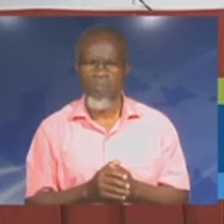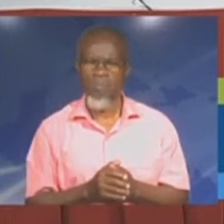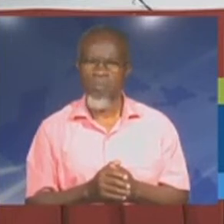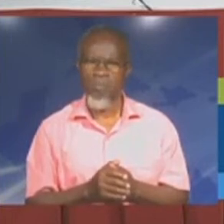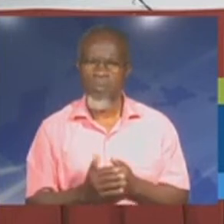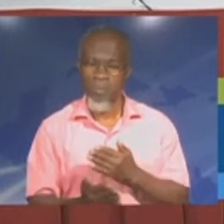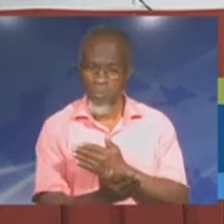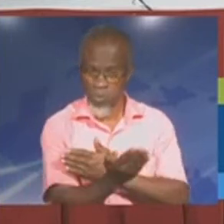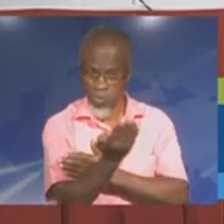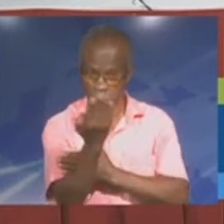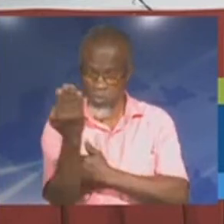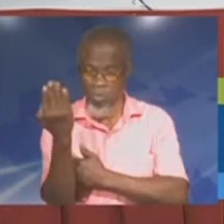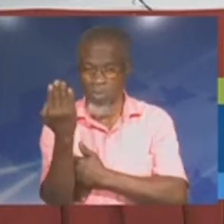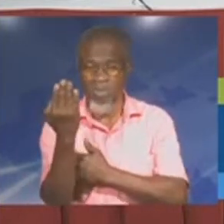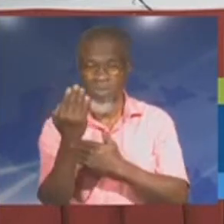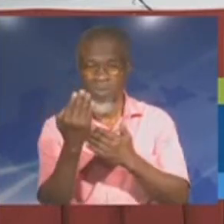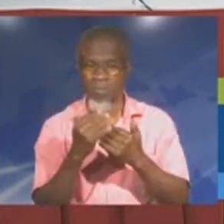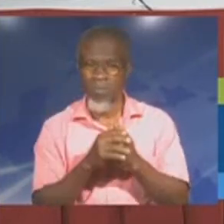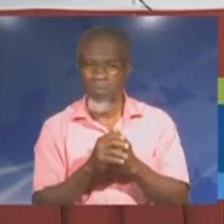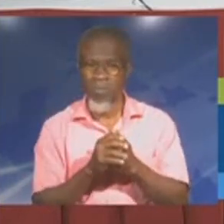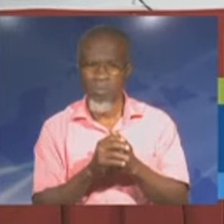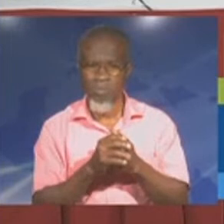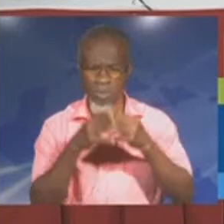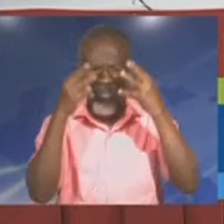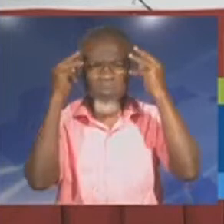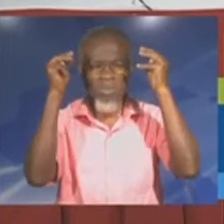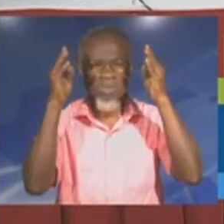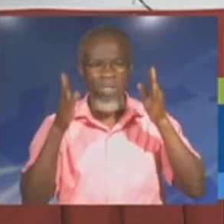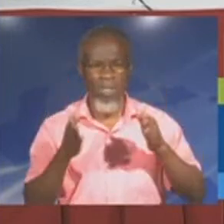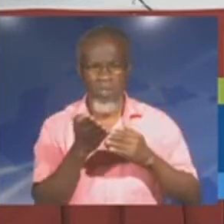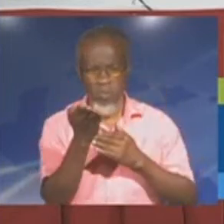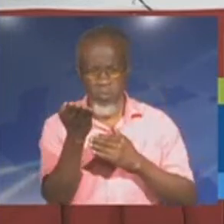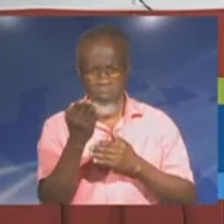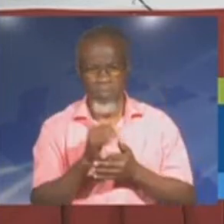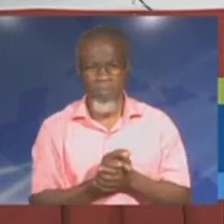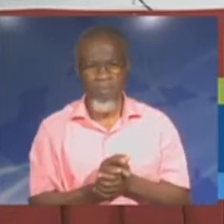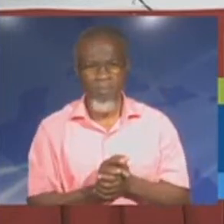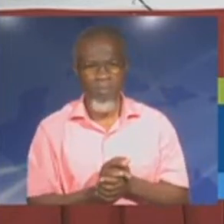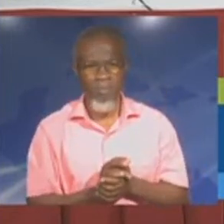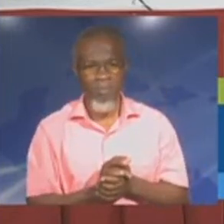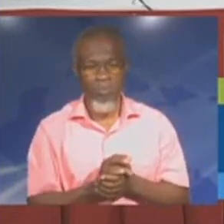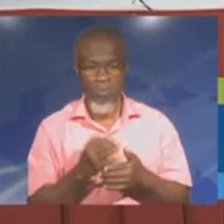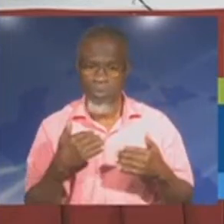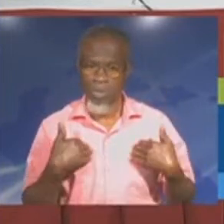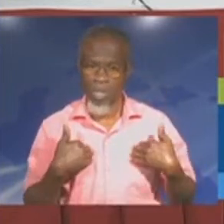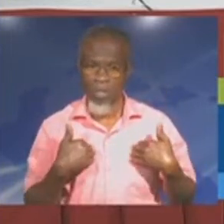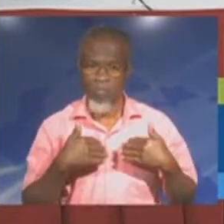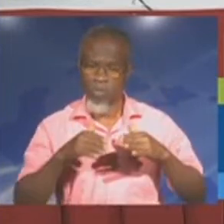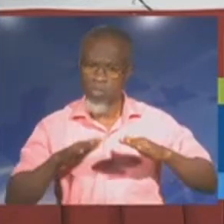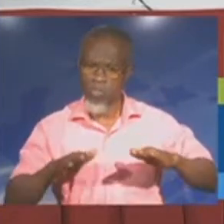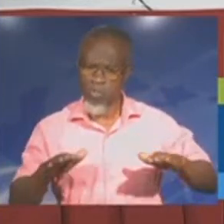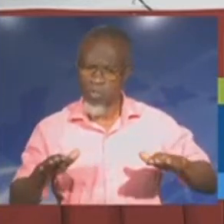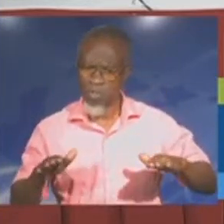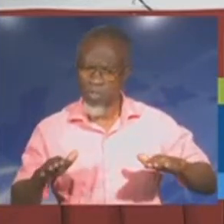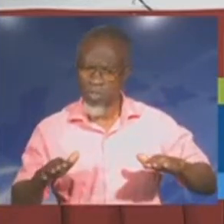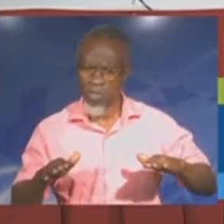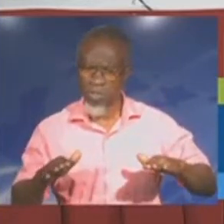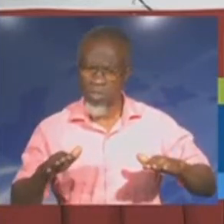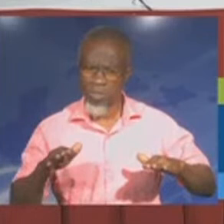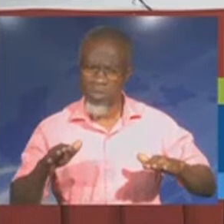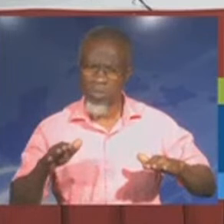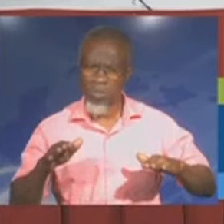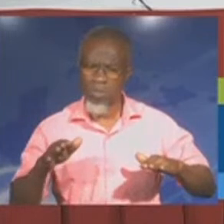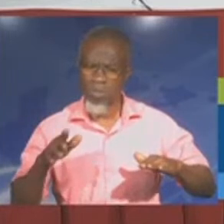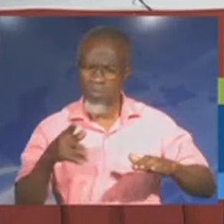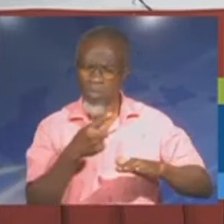questions are also for the Minister, at least for now. Given the pediatric formula is about to arrive soon,